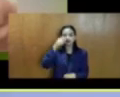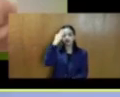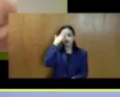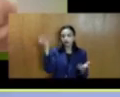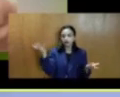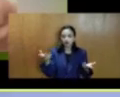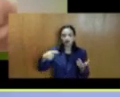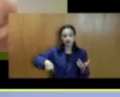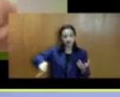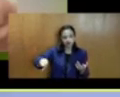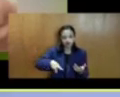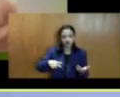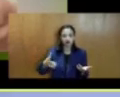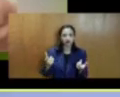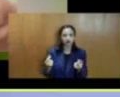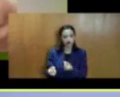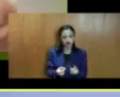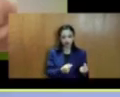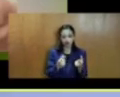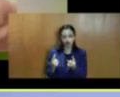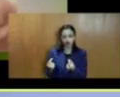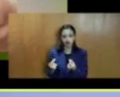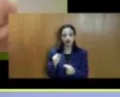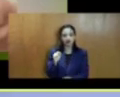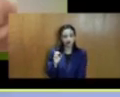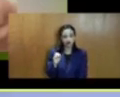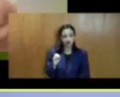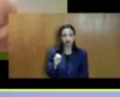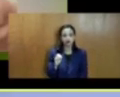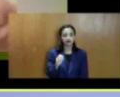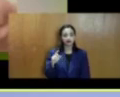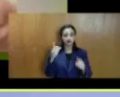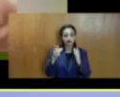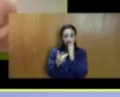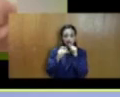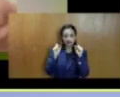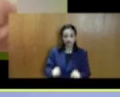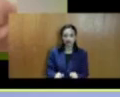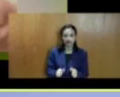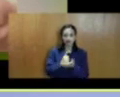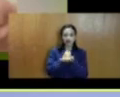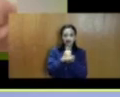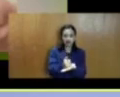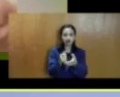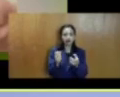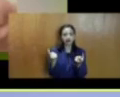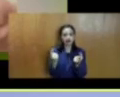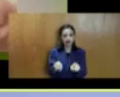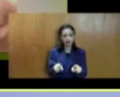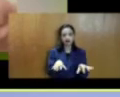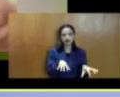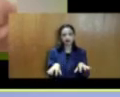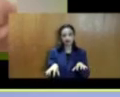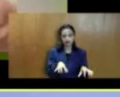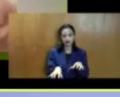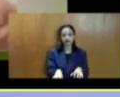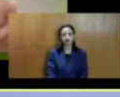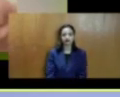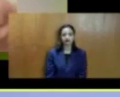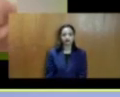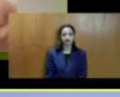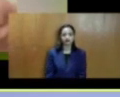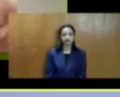and where that product is. And so digitalization enables a lot of these activities. Out of